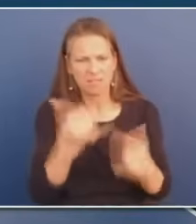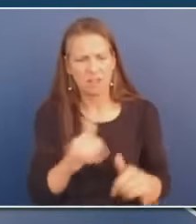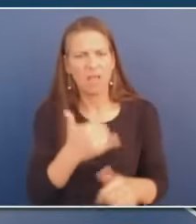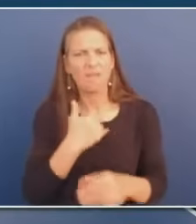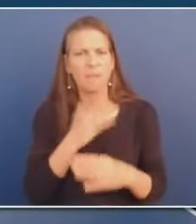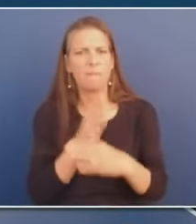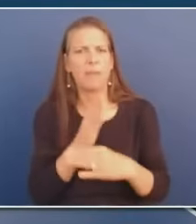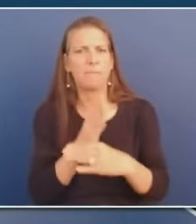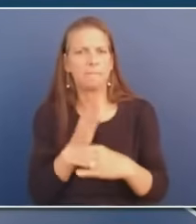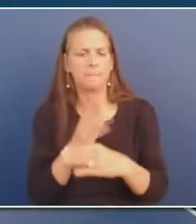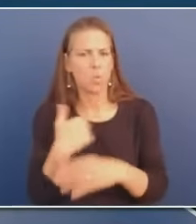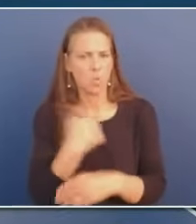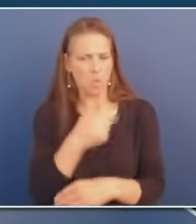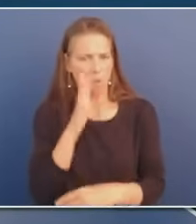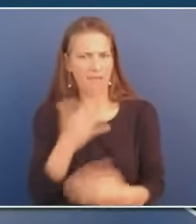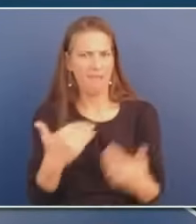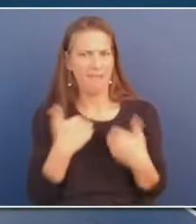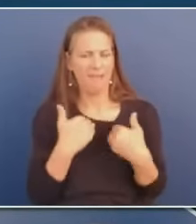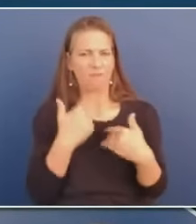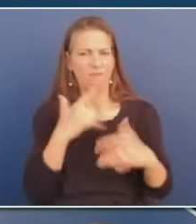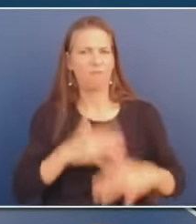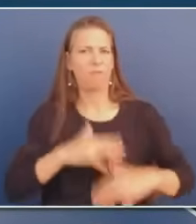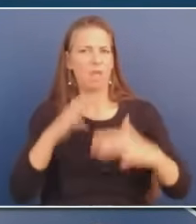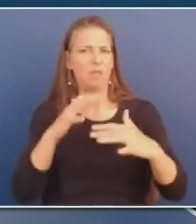we will have flooding chances.